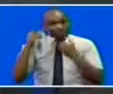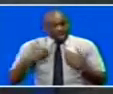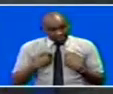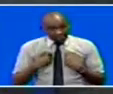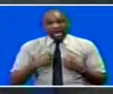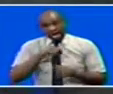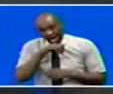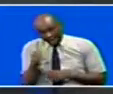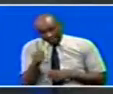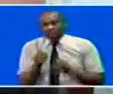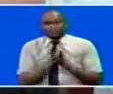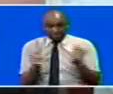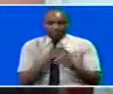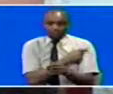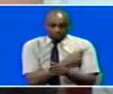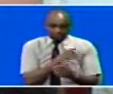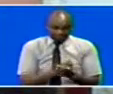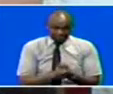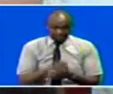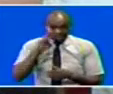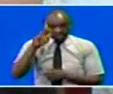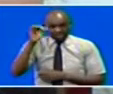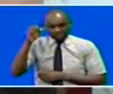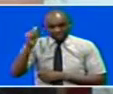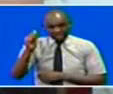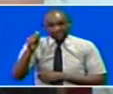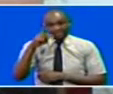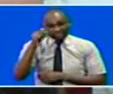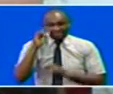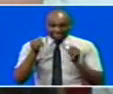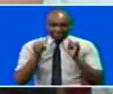at public health facilities. Rita Tinina, KTN News.